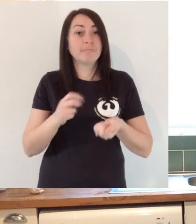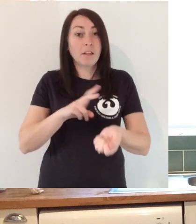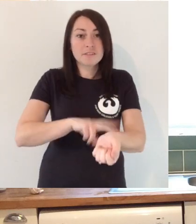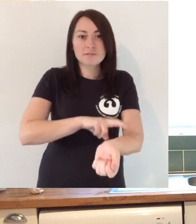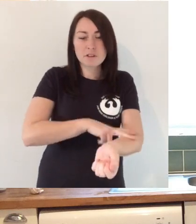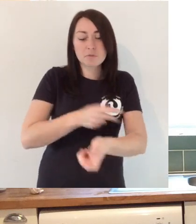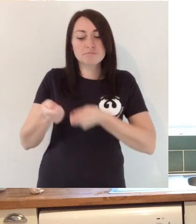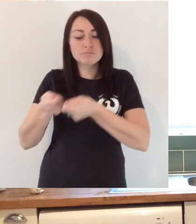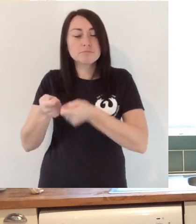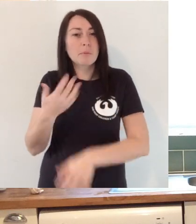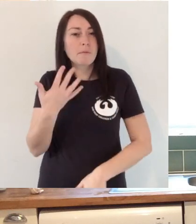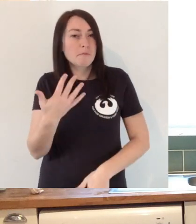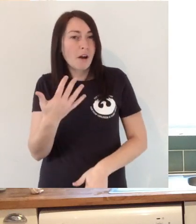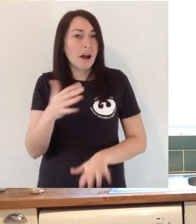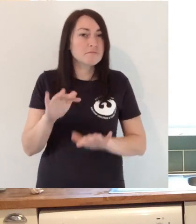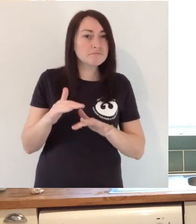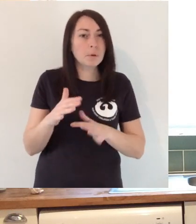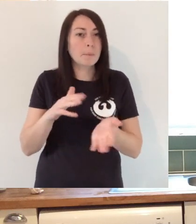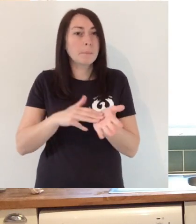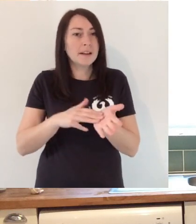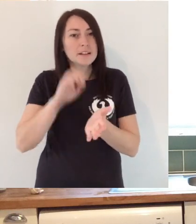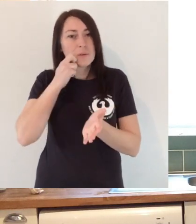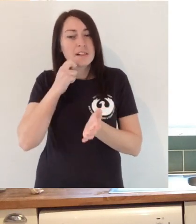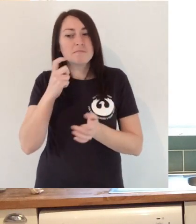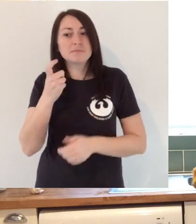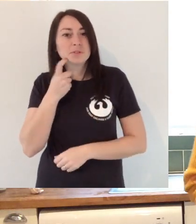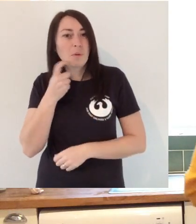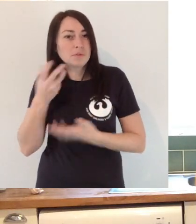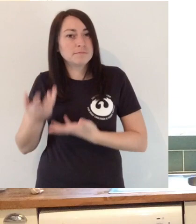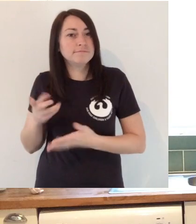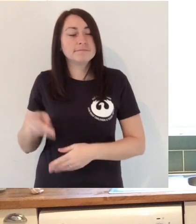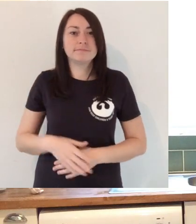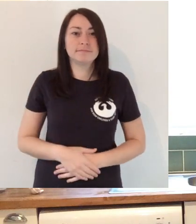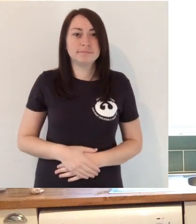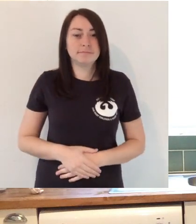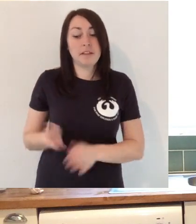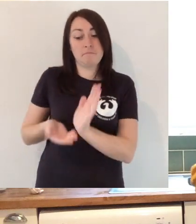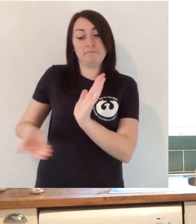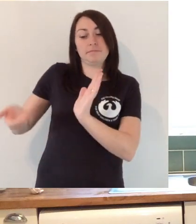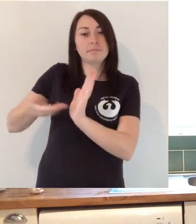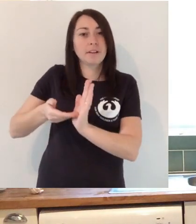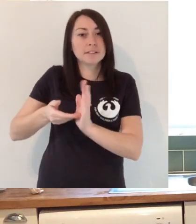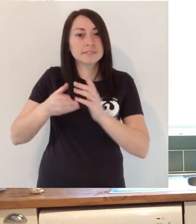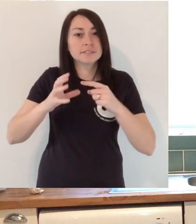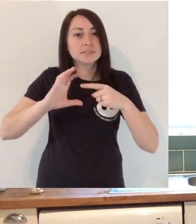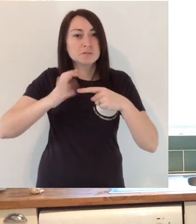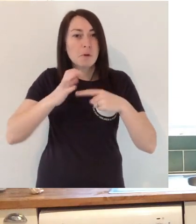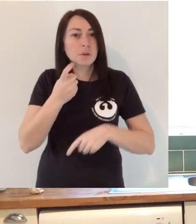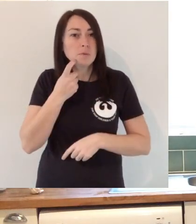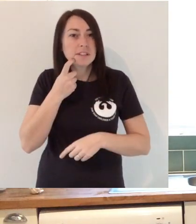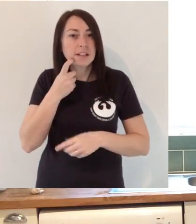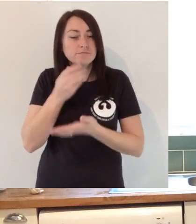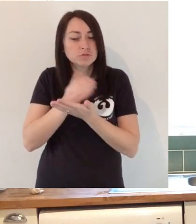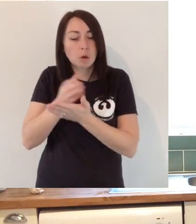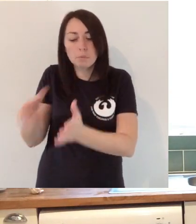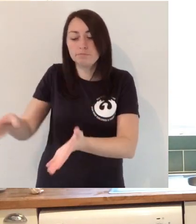Okay, so the vegetables have just been cooking for about 5 or so minutes and they're starting to go nice and soft. What we're going to do is add in a tin of